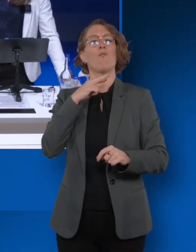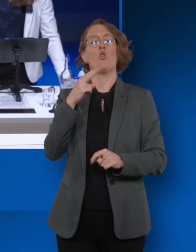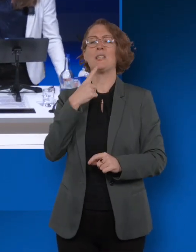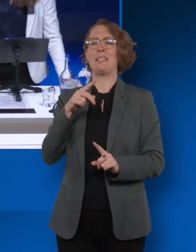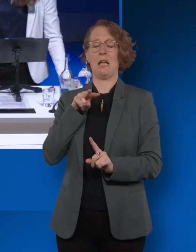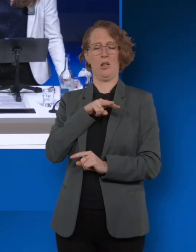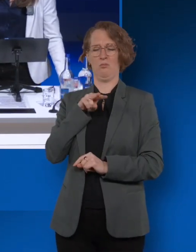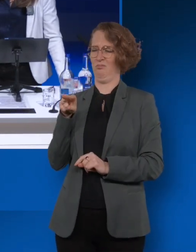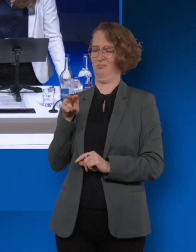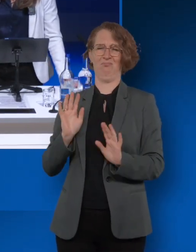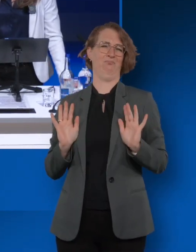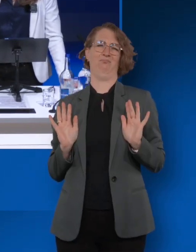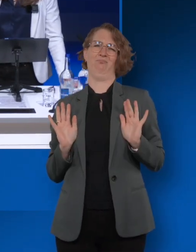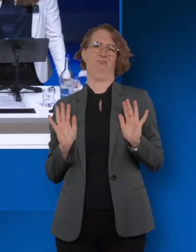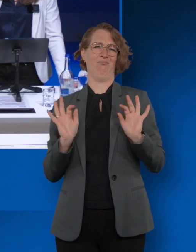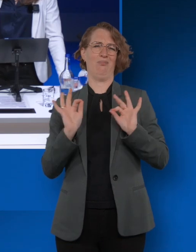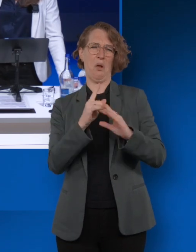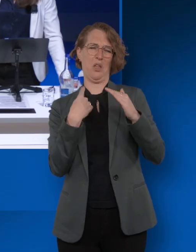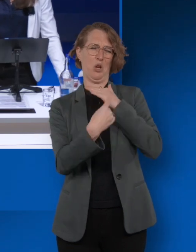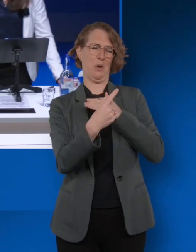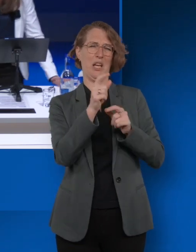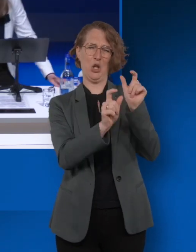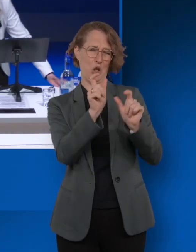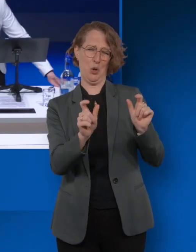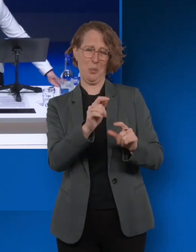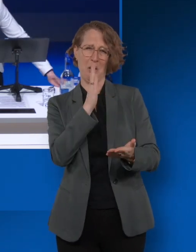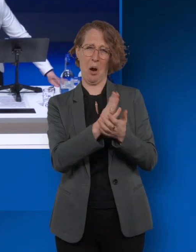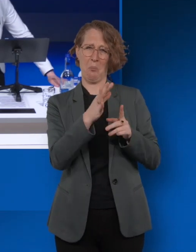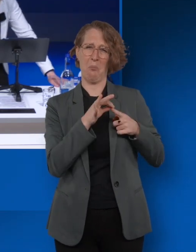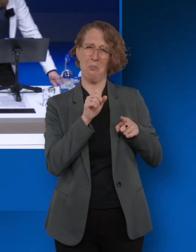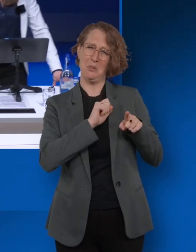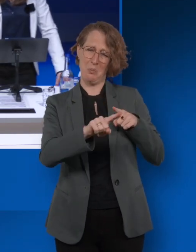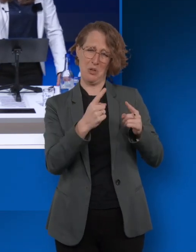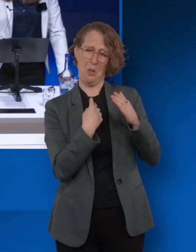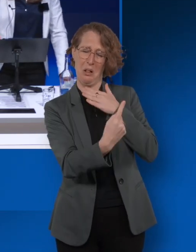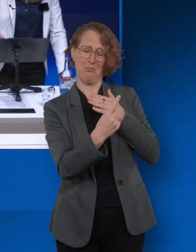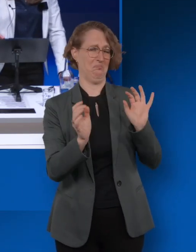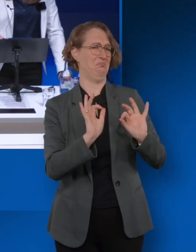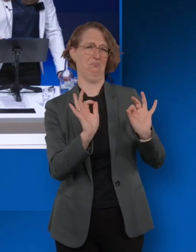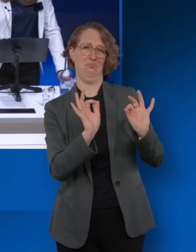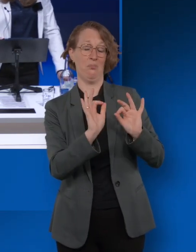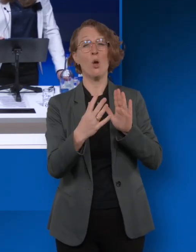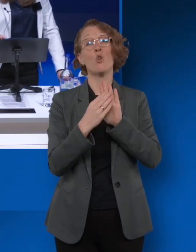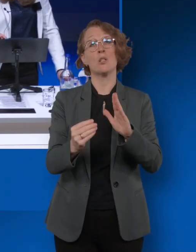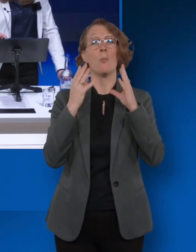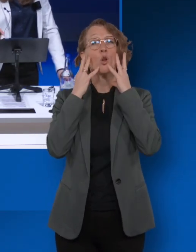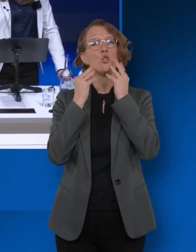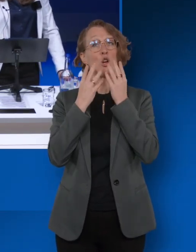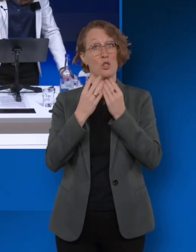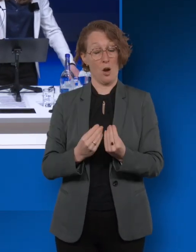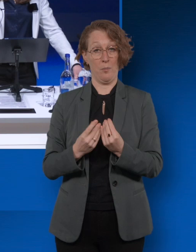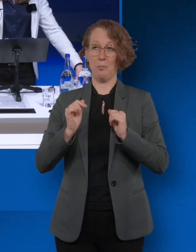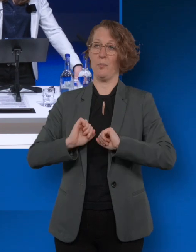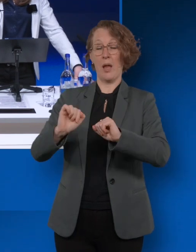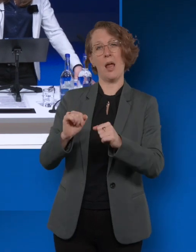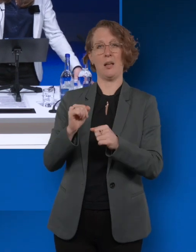is nothing unique about human beings. For example, Charles Darwin, in his